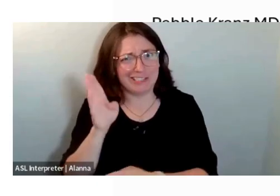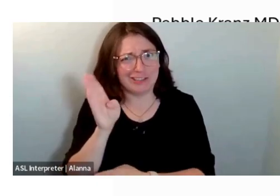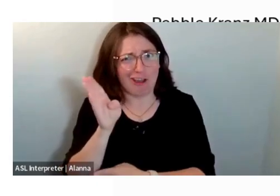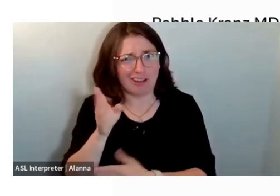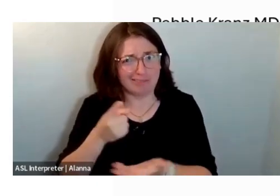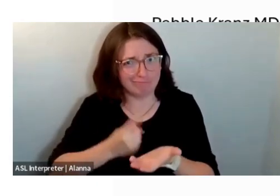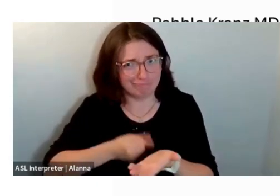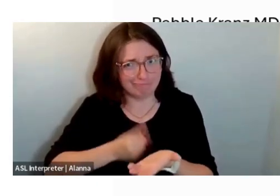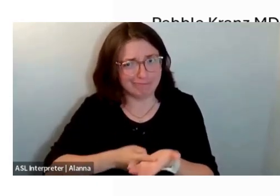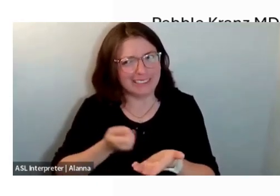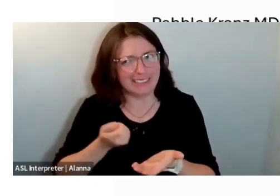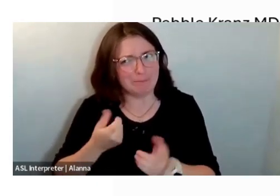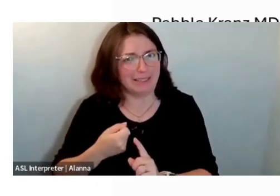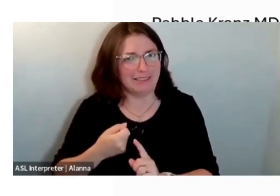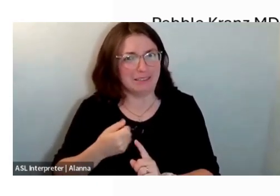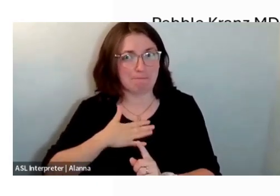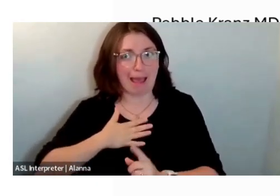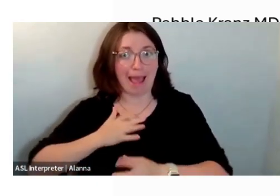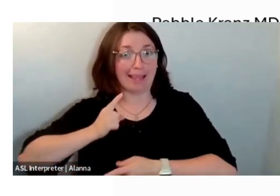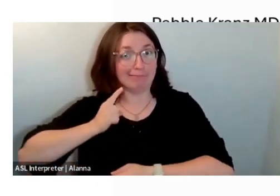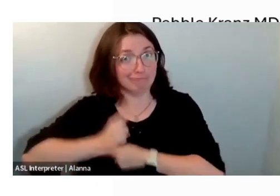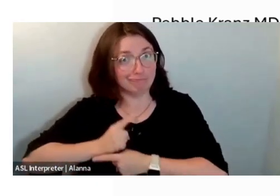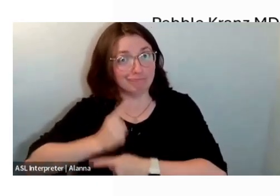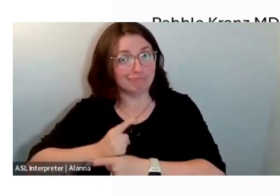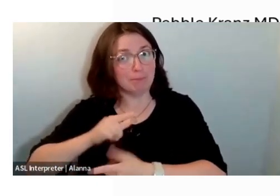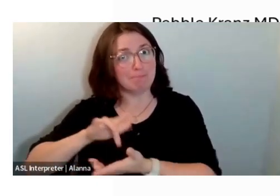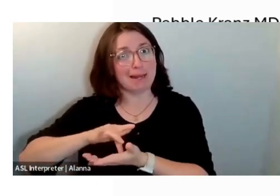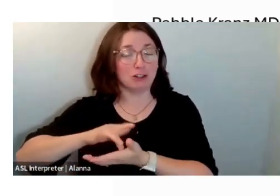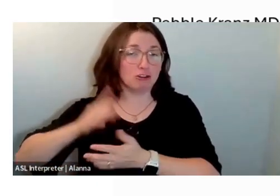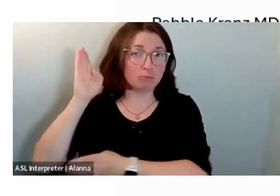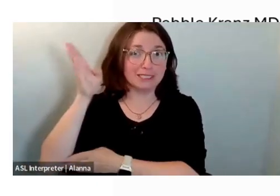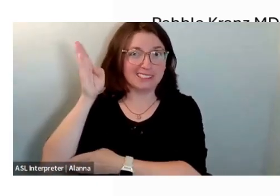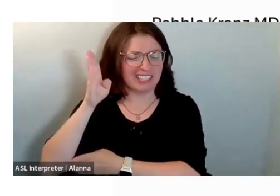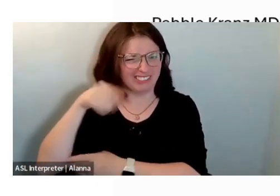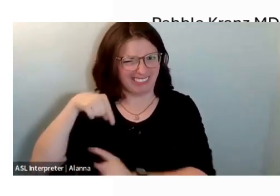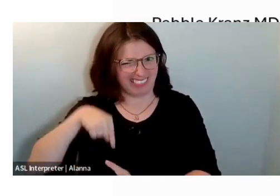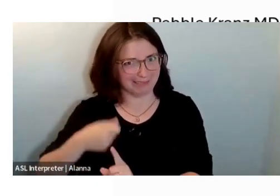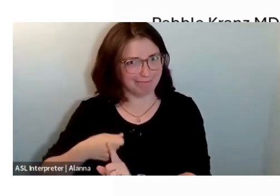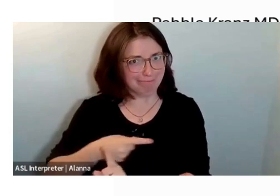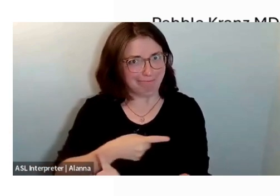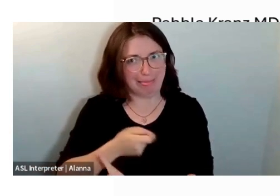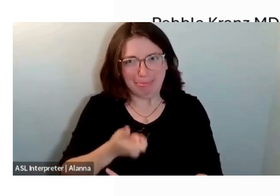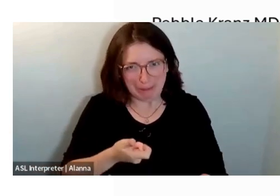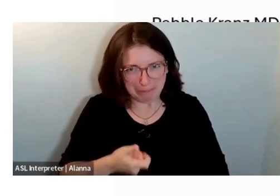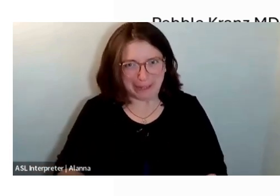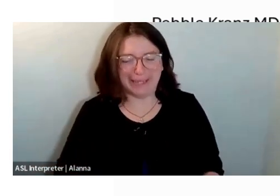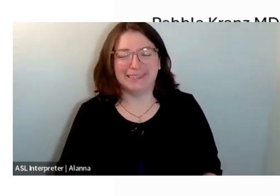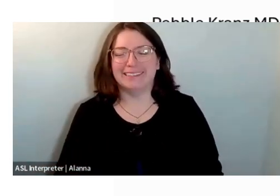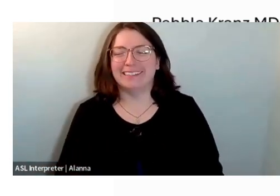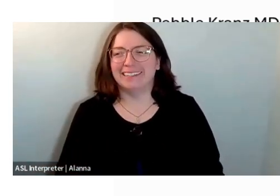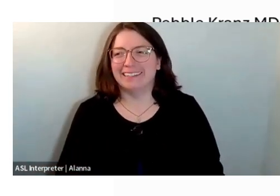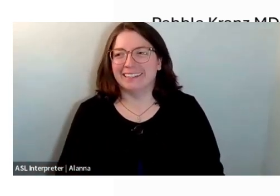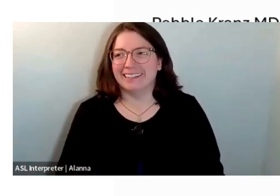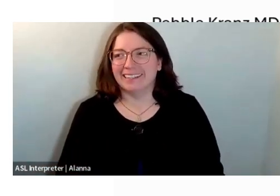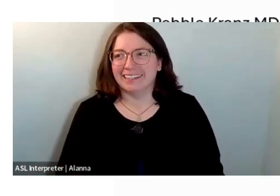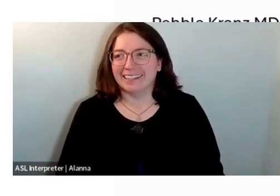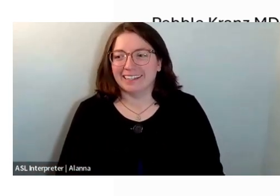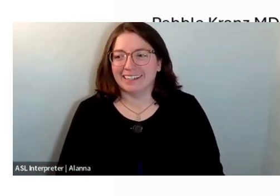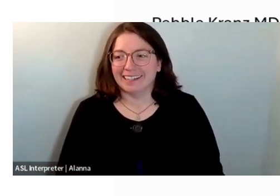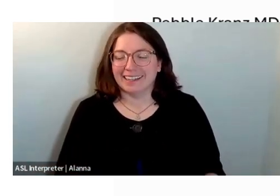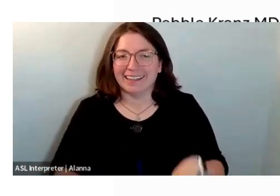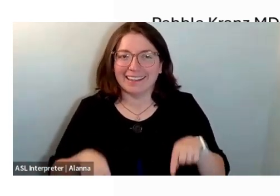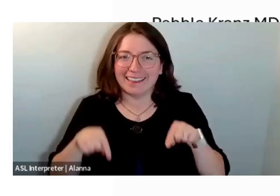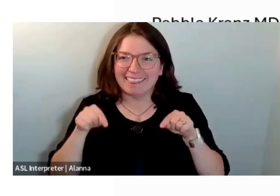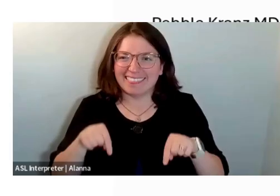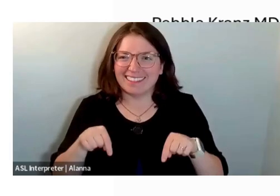than my usual medical presentation fare. Uh, this